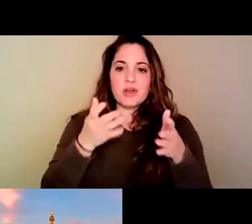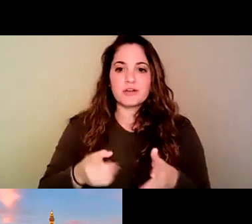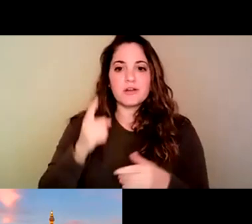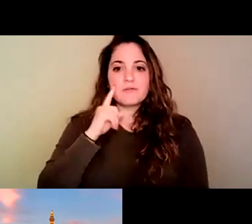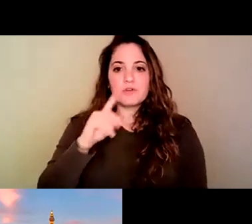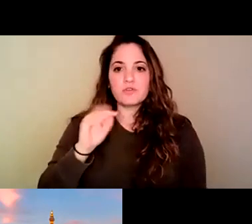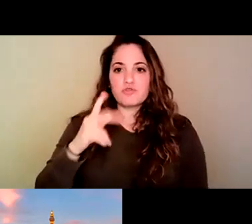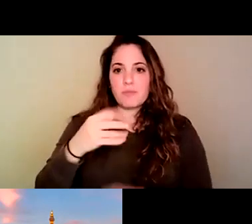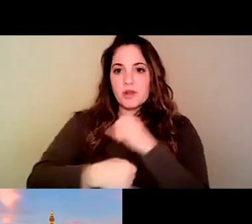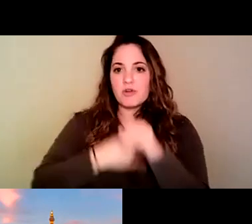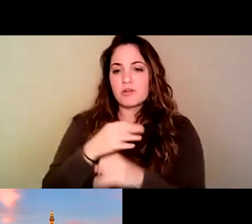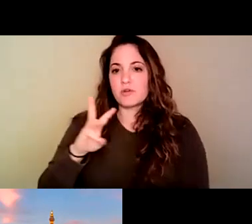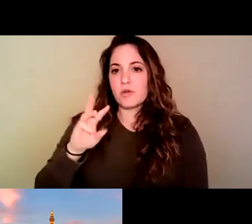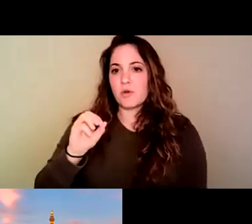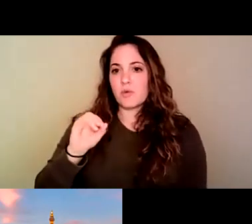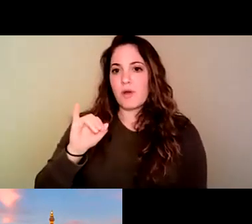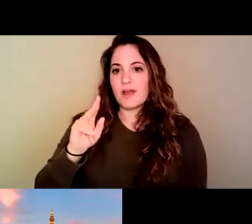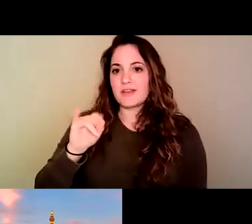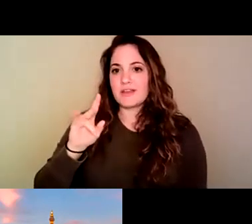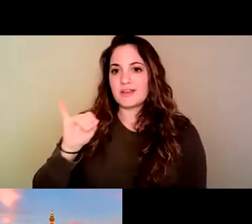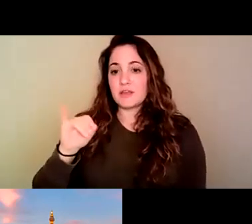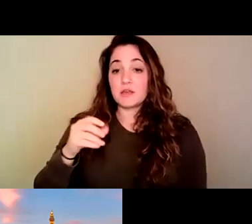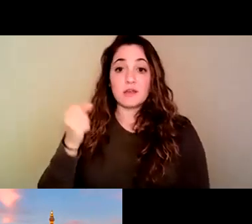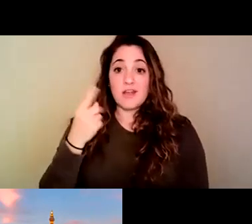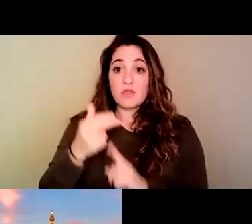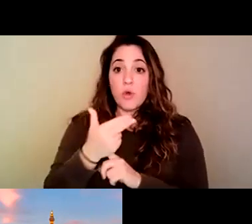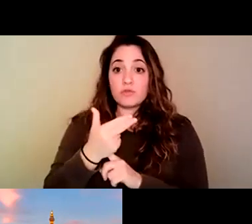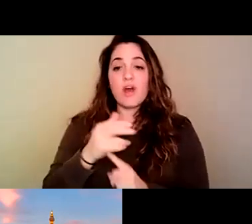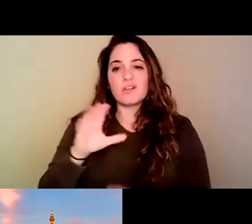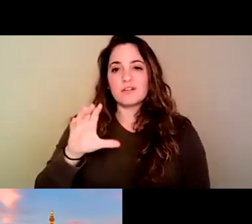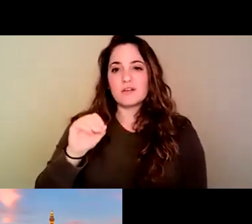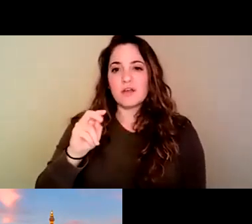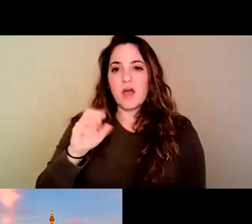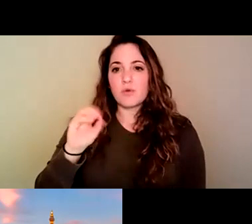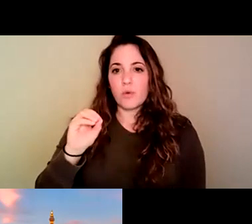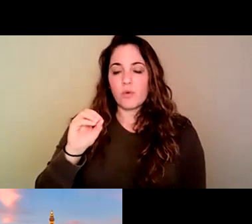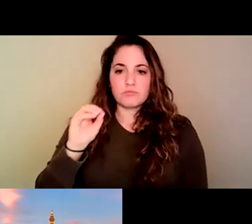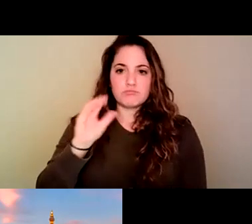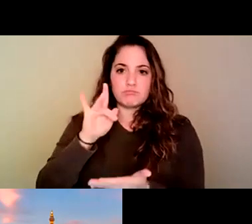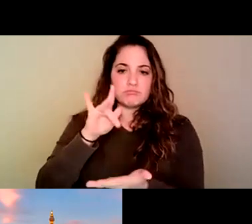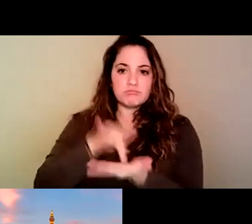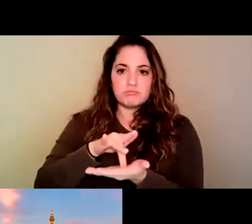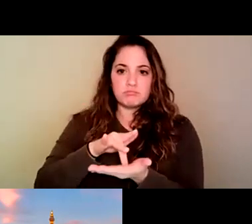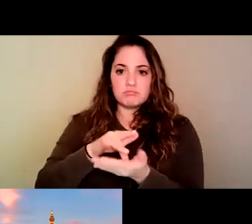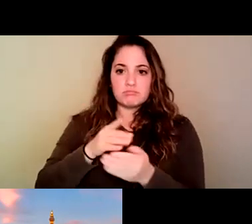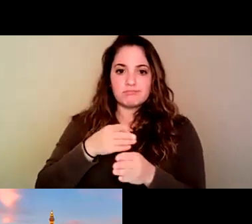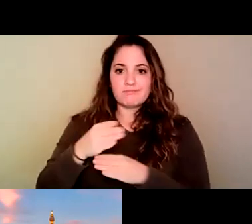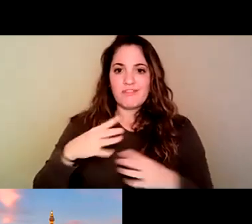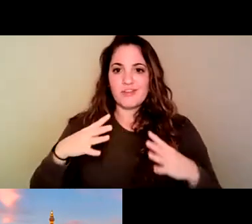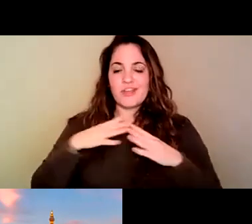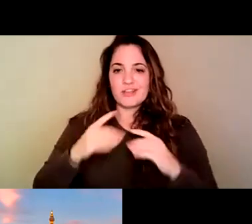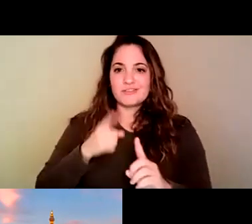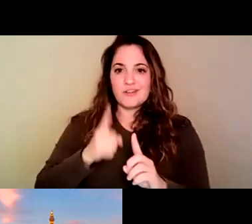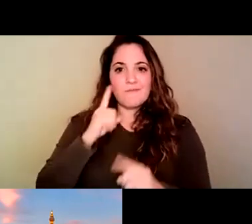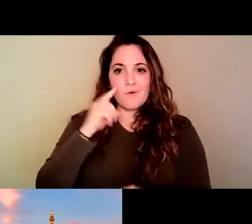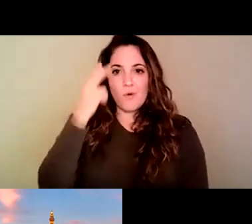Waikiki, which is a condominium hotel right in the heart of the main vacation destination